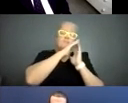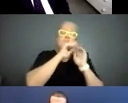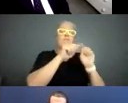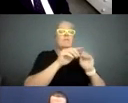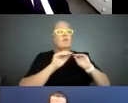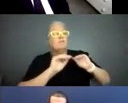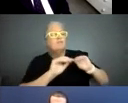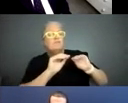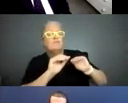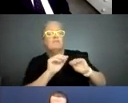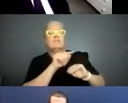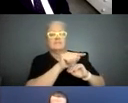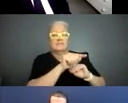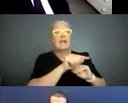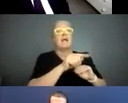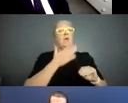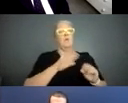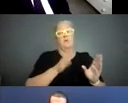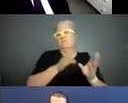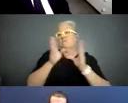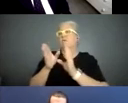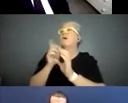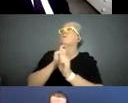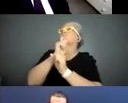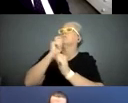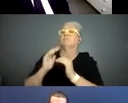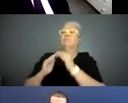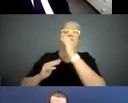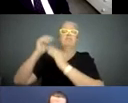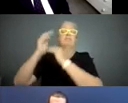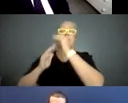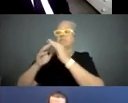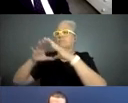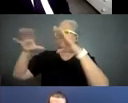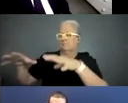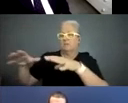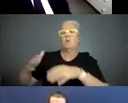is renovating Ebotwe's own school buildings to ensure they are accessible as